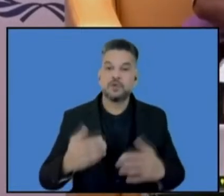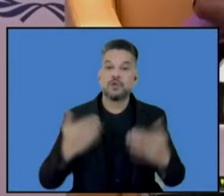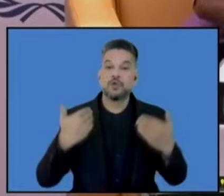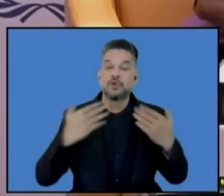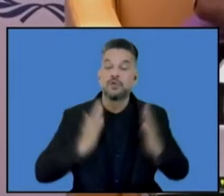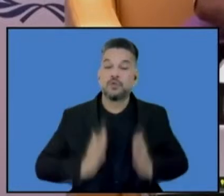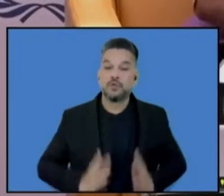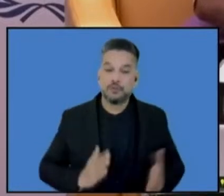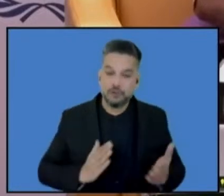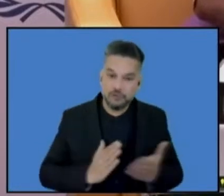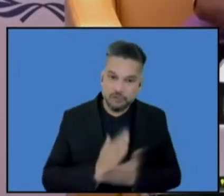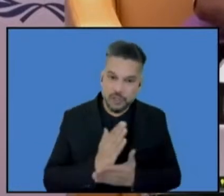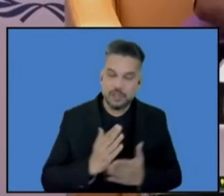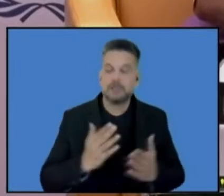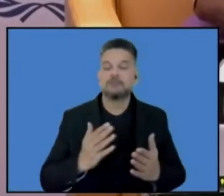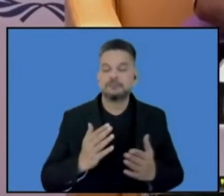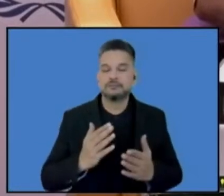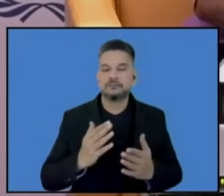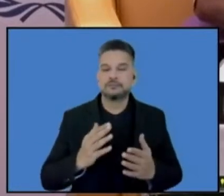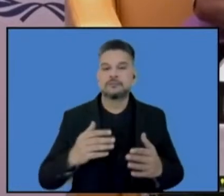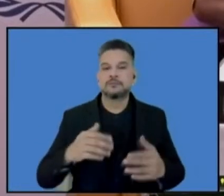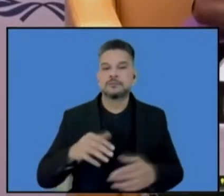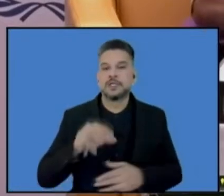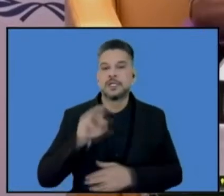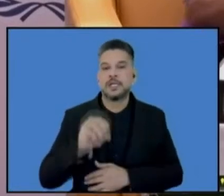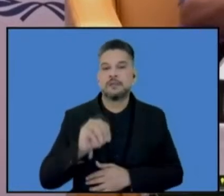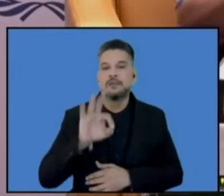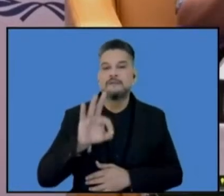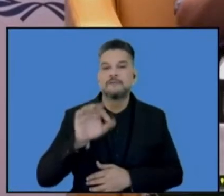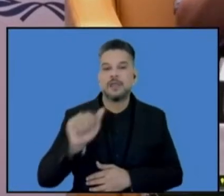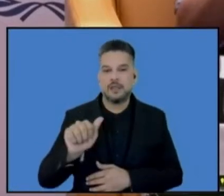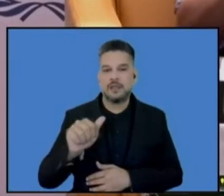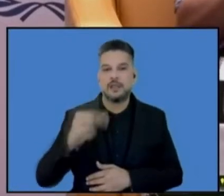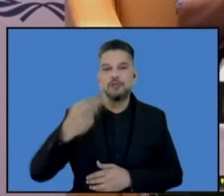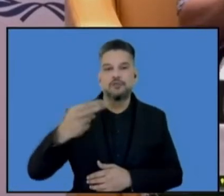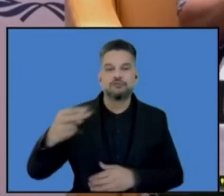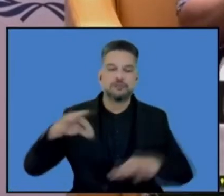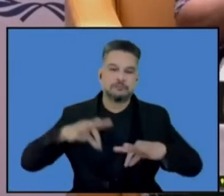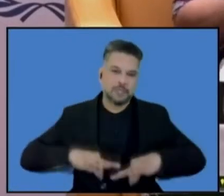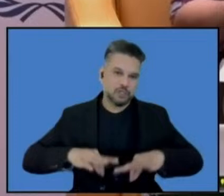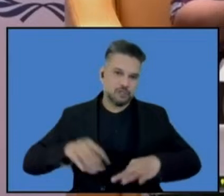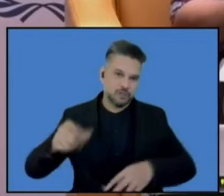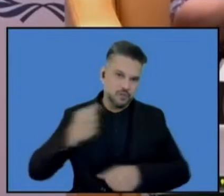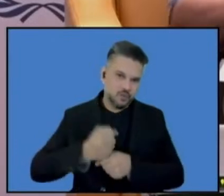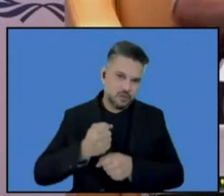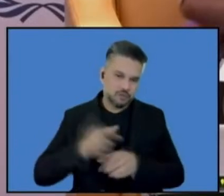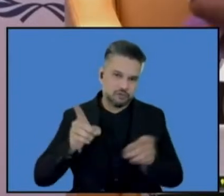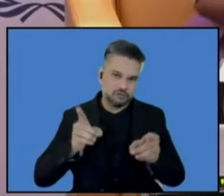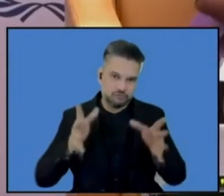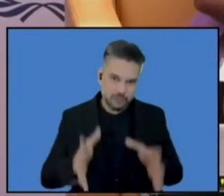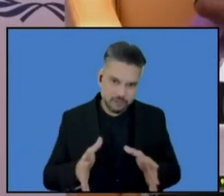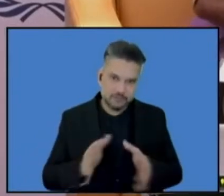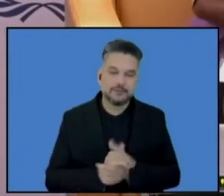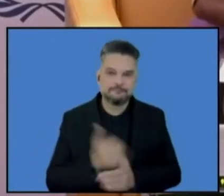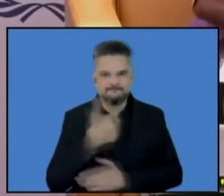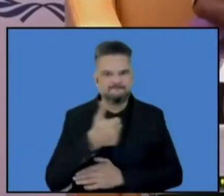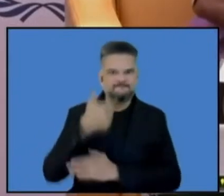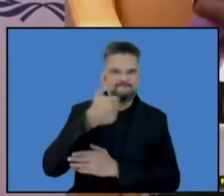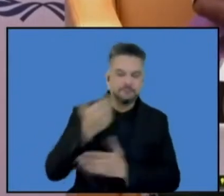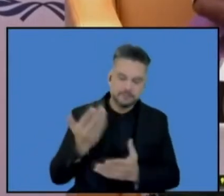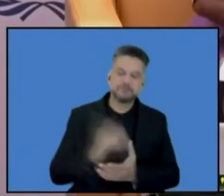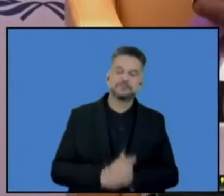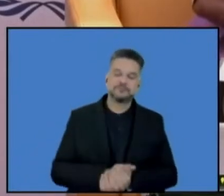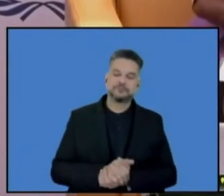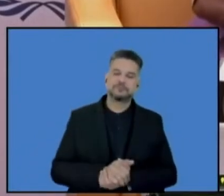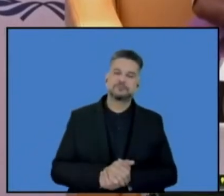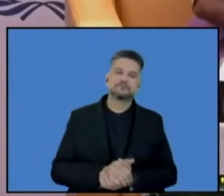Foreign Affairs in Indonesia. Ibu Inda, thinking about examples others can learn from,